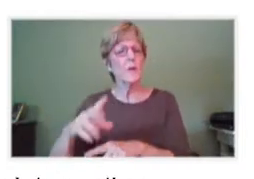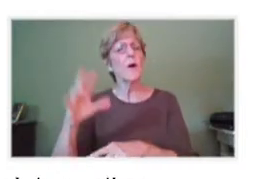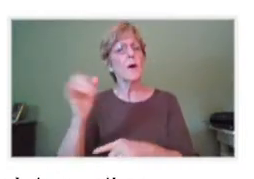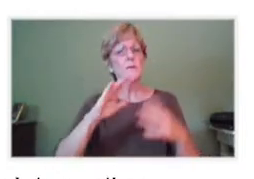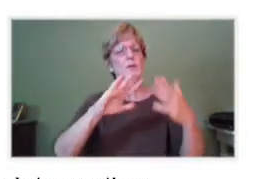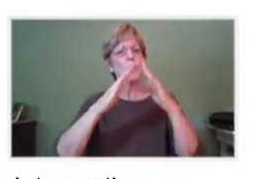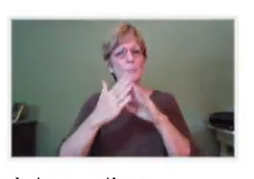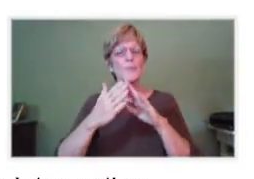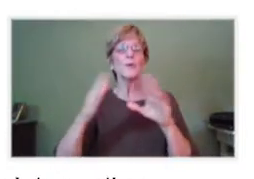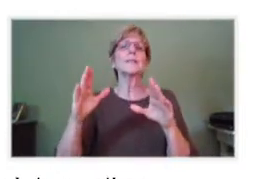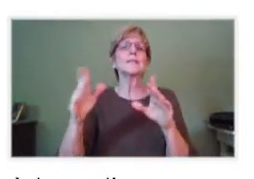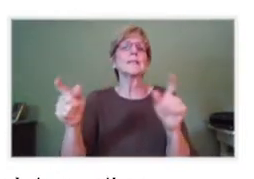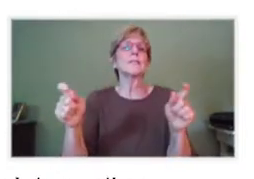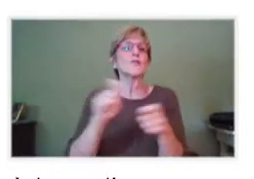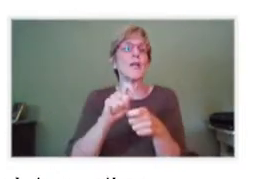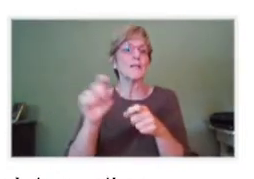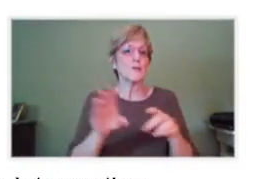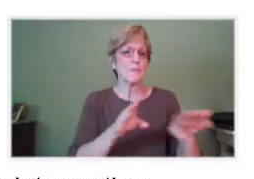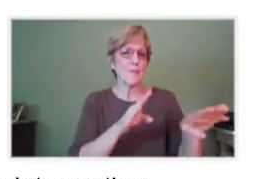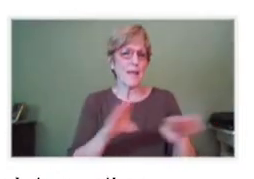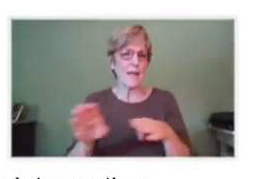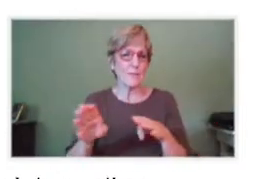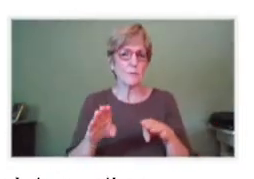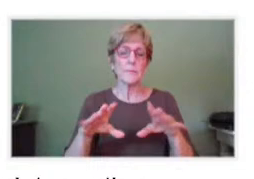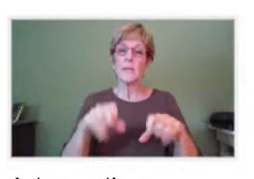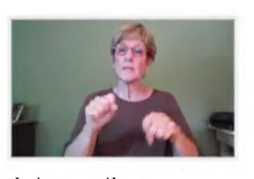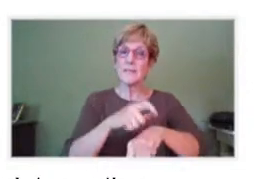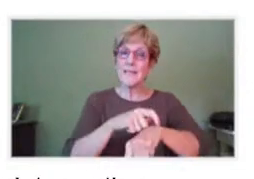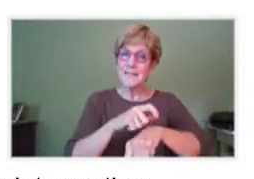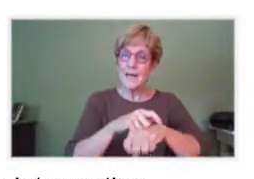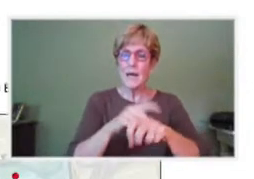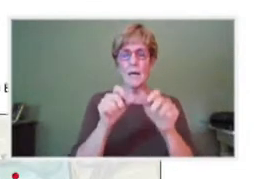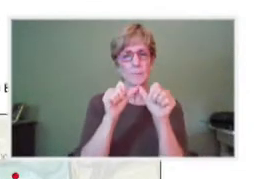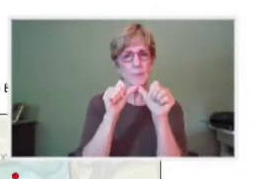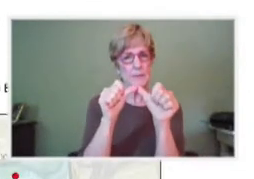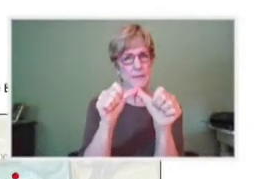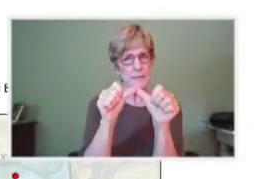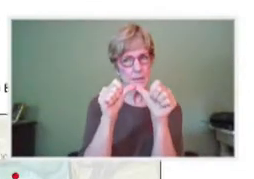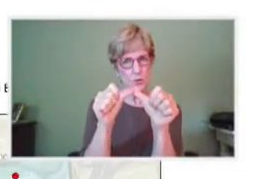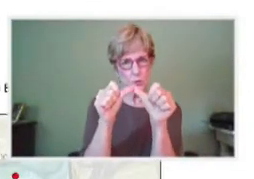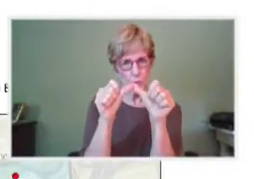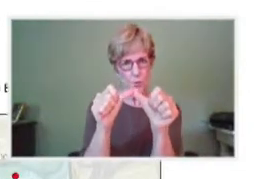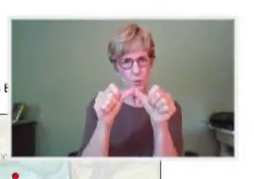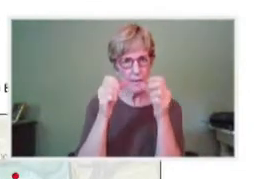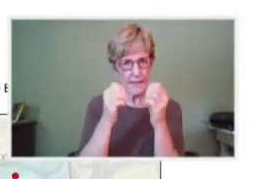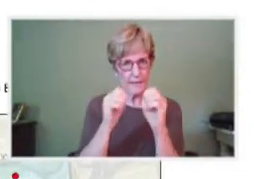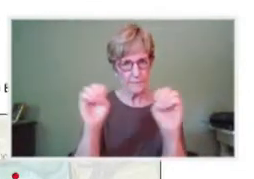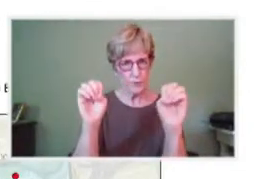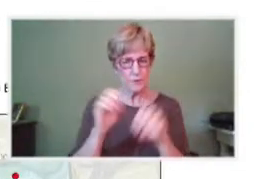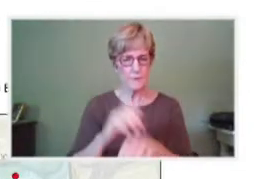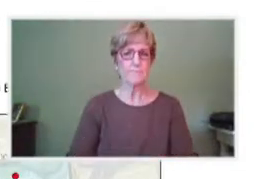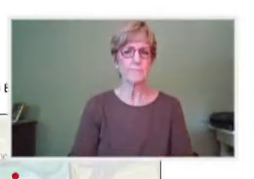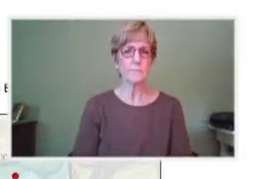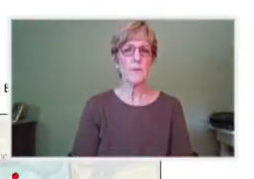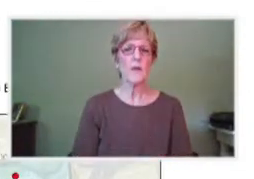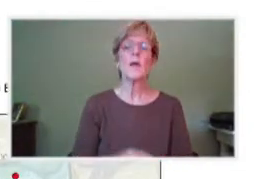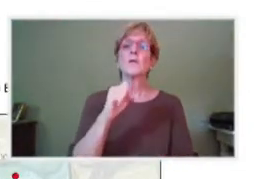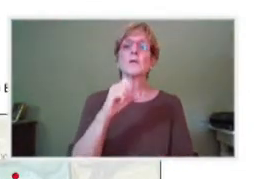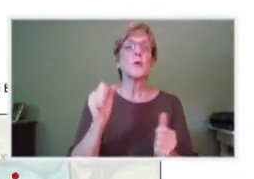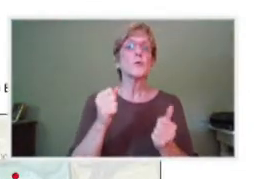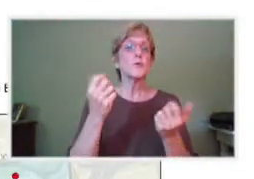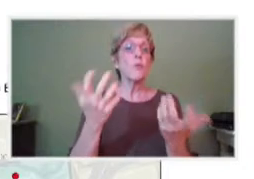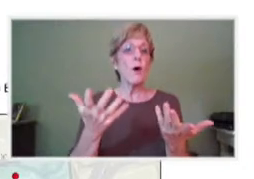behavior change. This takes time and continual effort to see forth results. So to offer